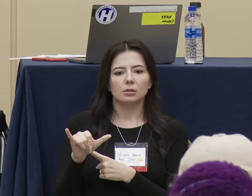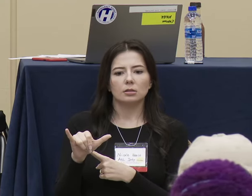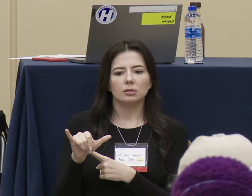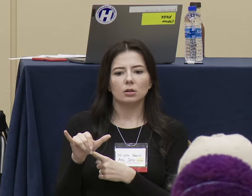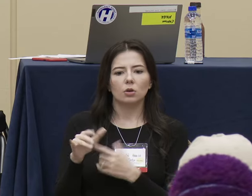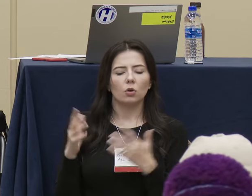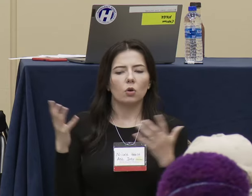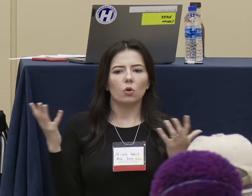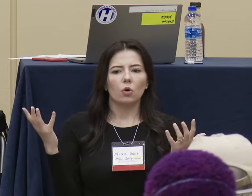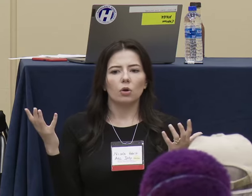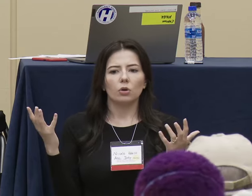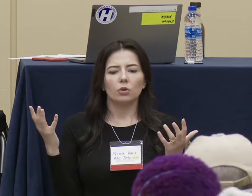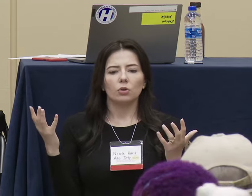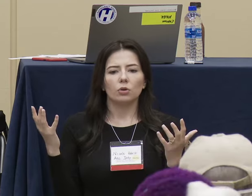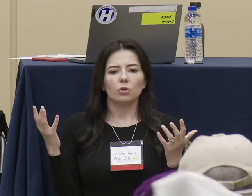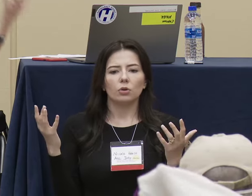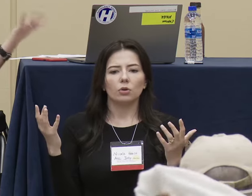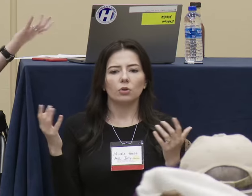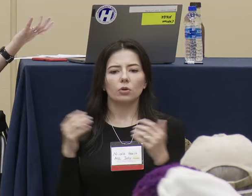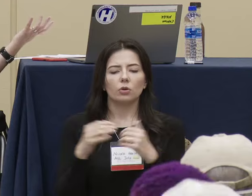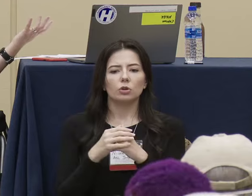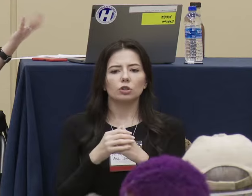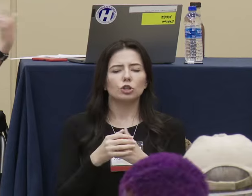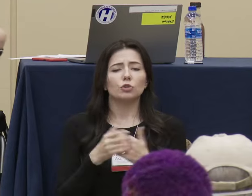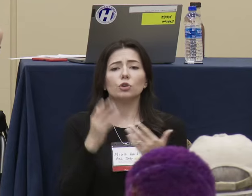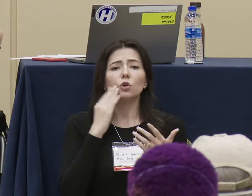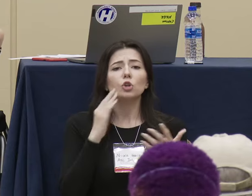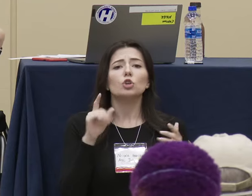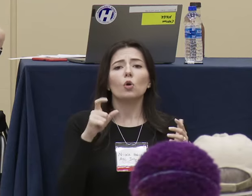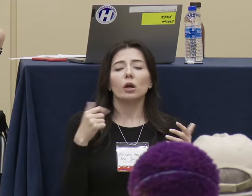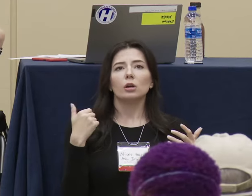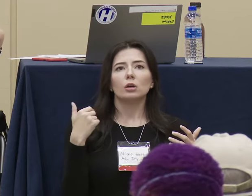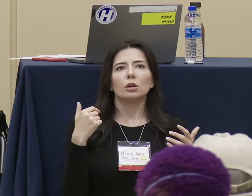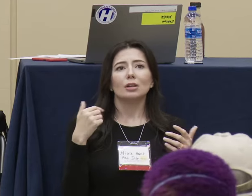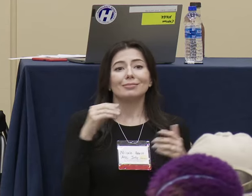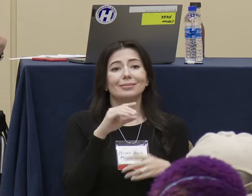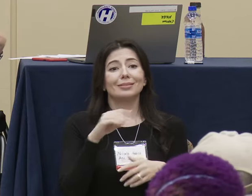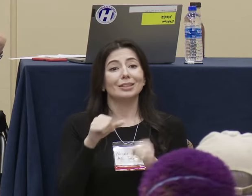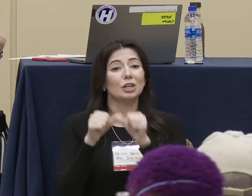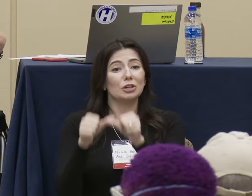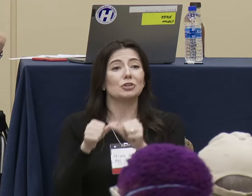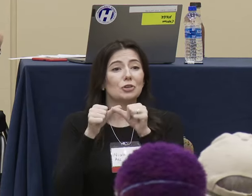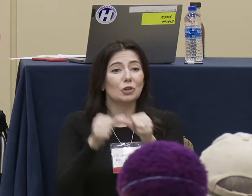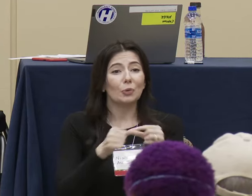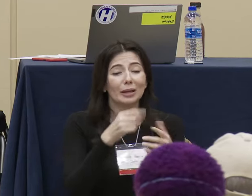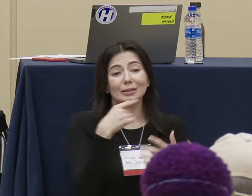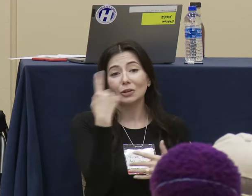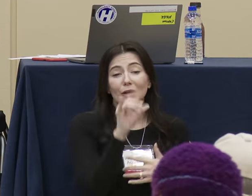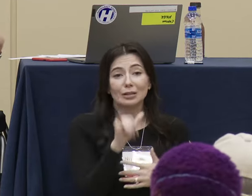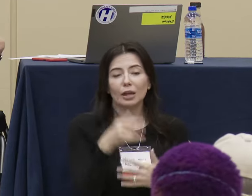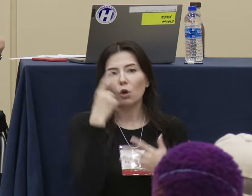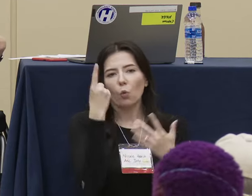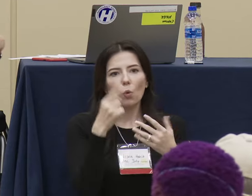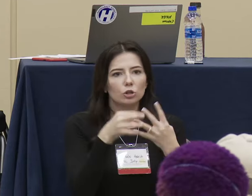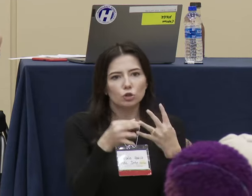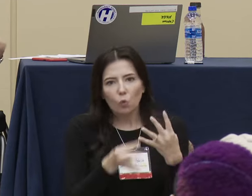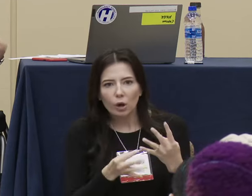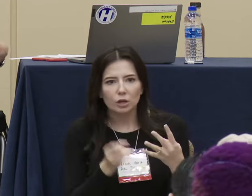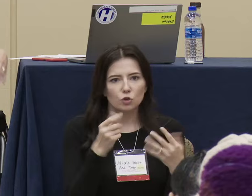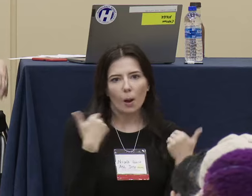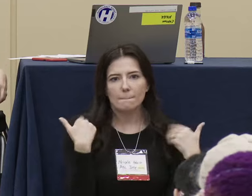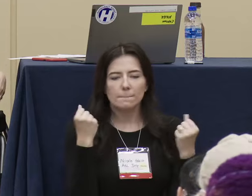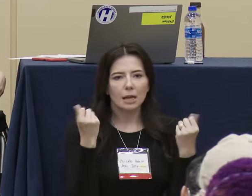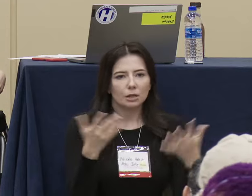look viable, and like it is just one choice out of many, but it is not. Genocide is not a choice. incarcerating people,